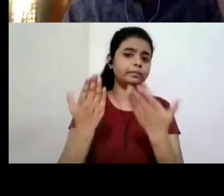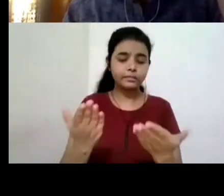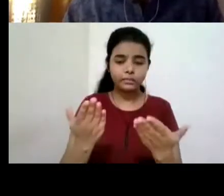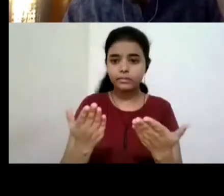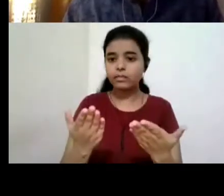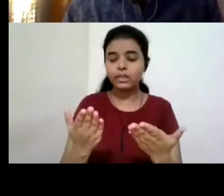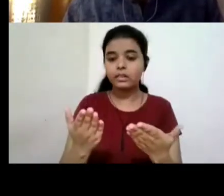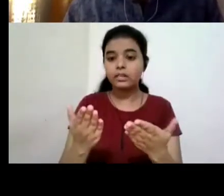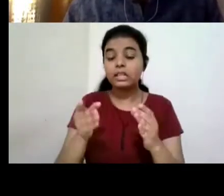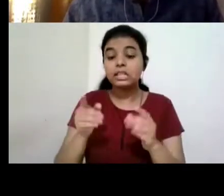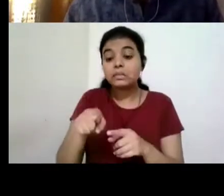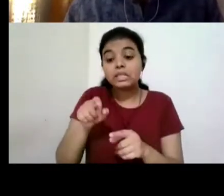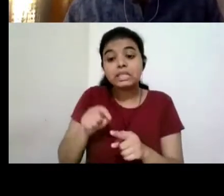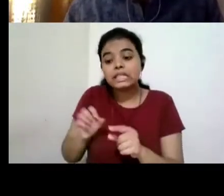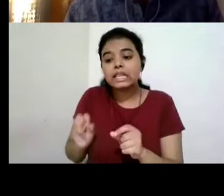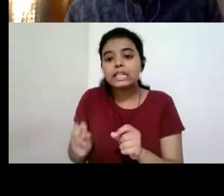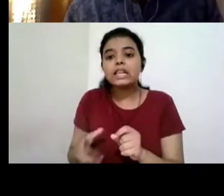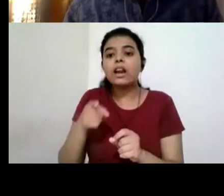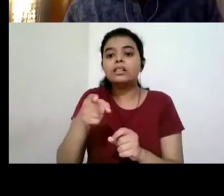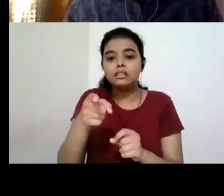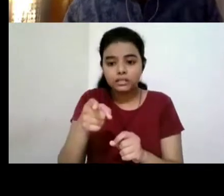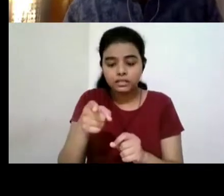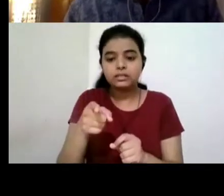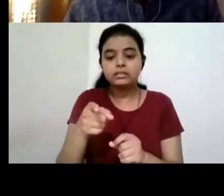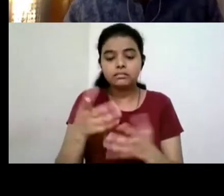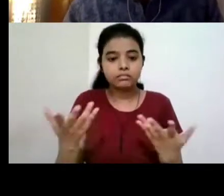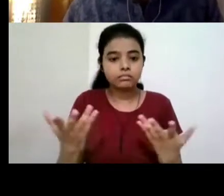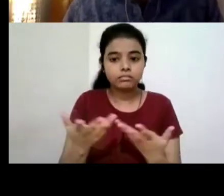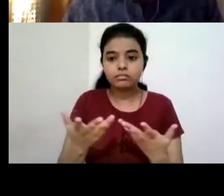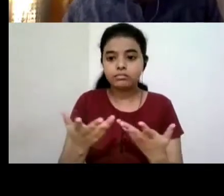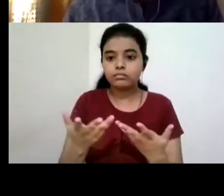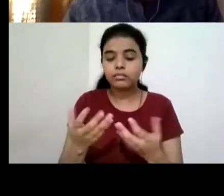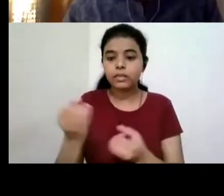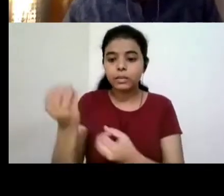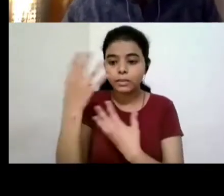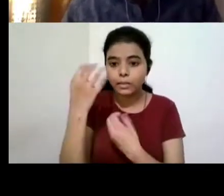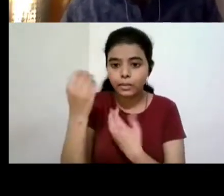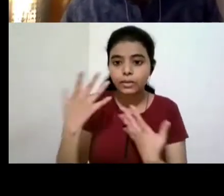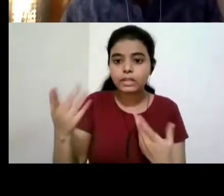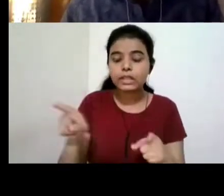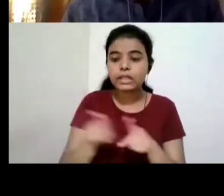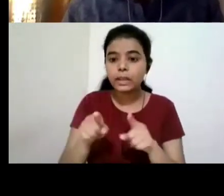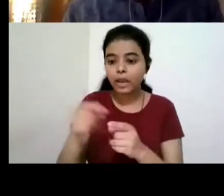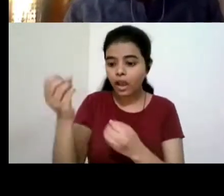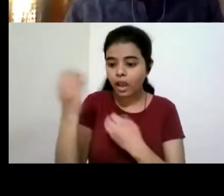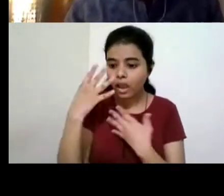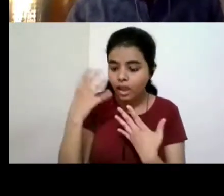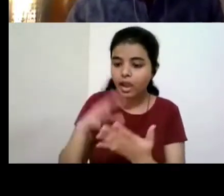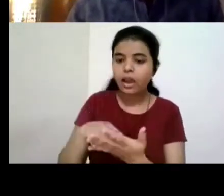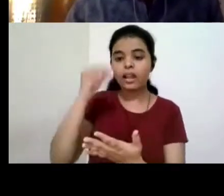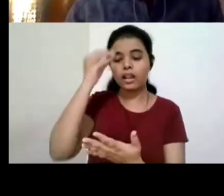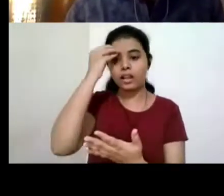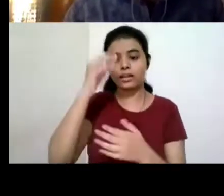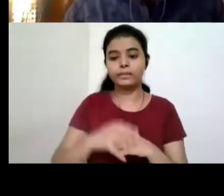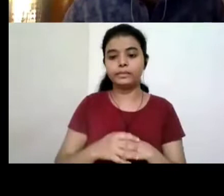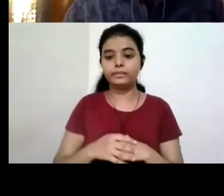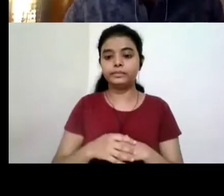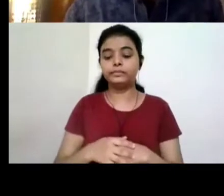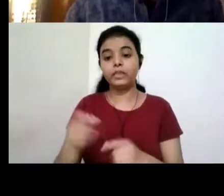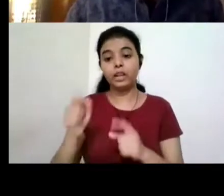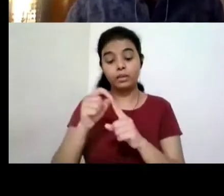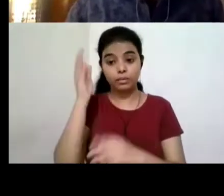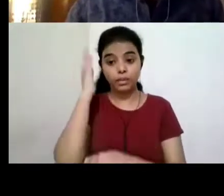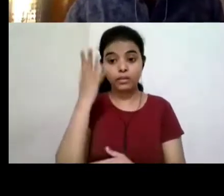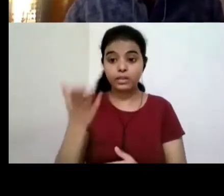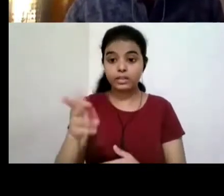are starting points. They also sort of give us our frame of reference. Professor Dhanda is the author of